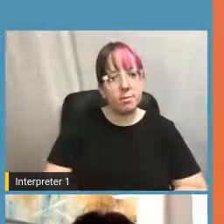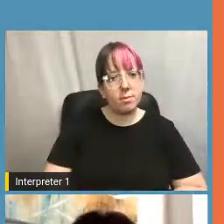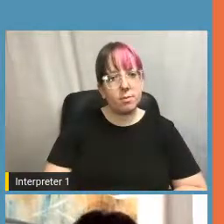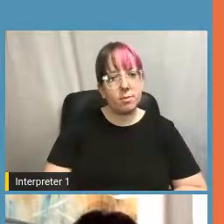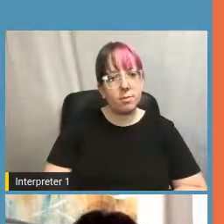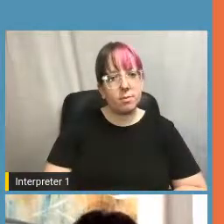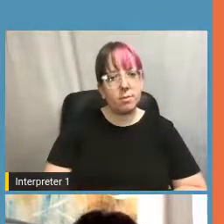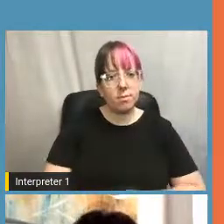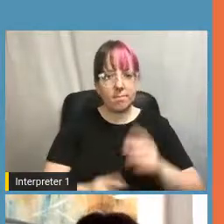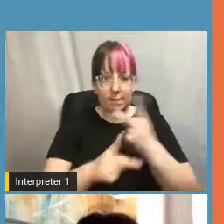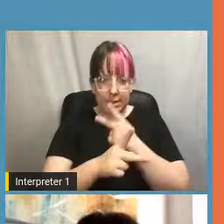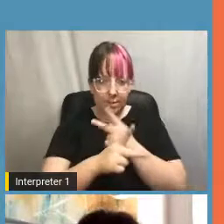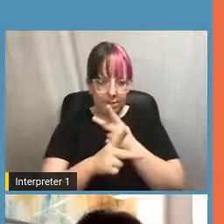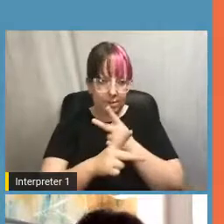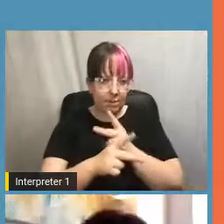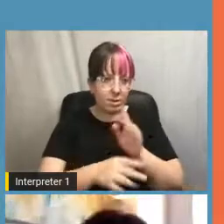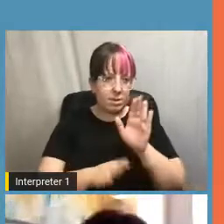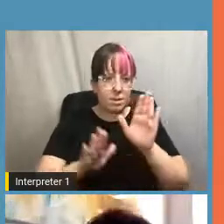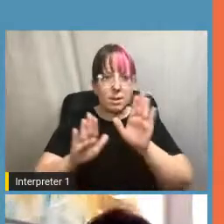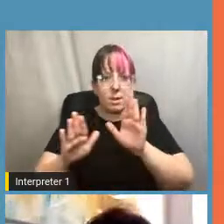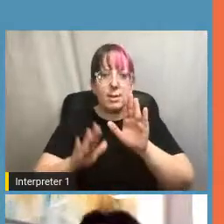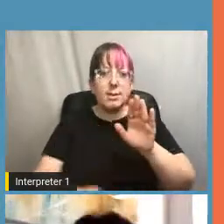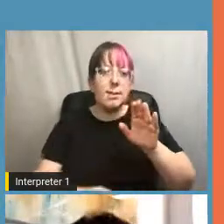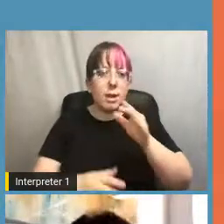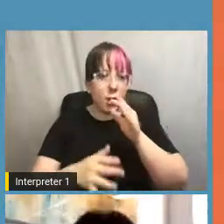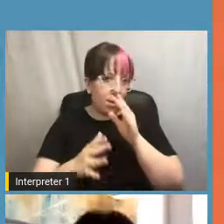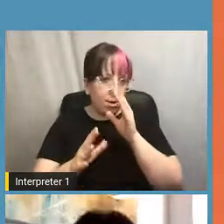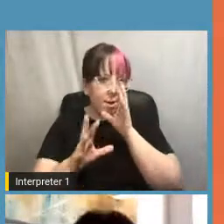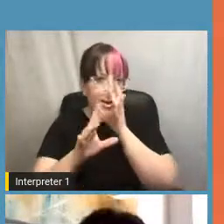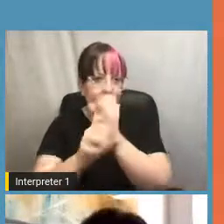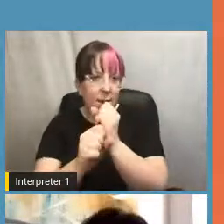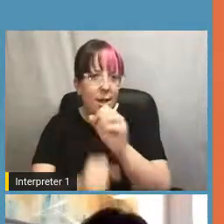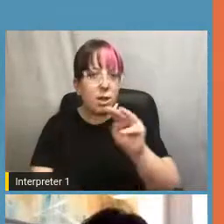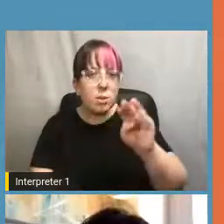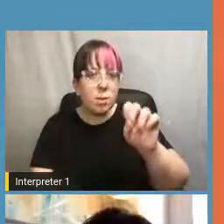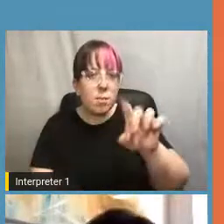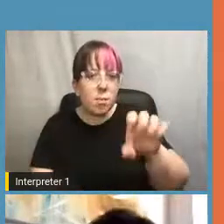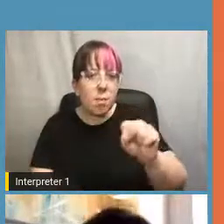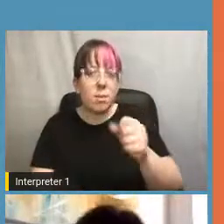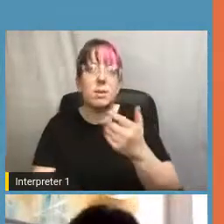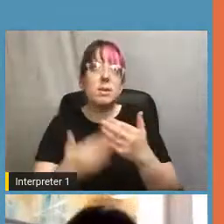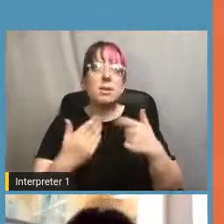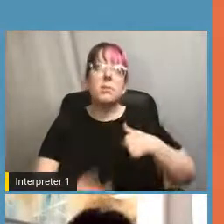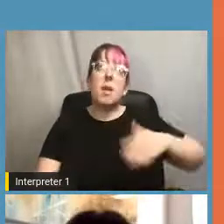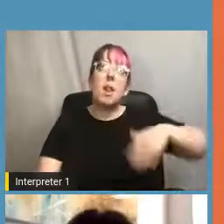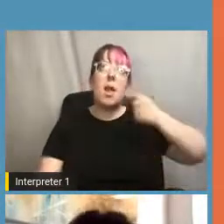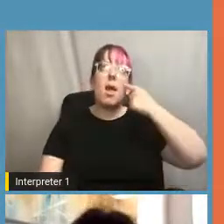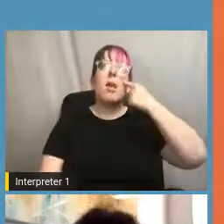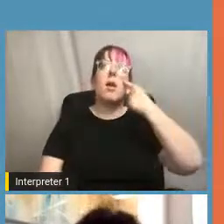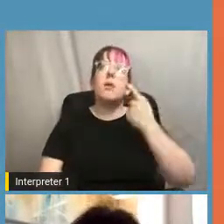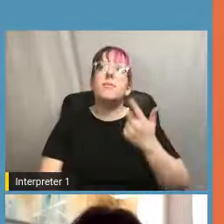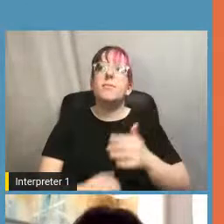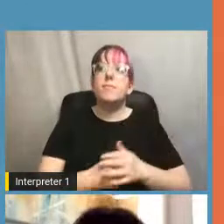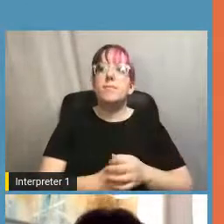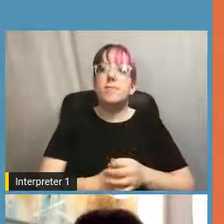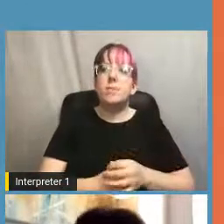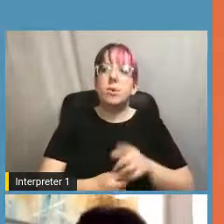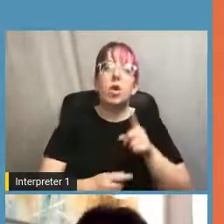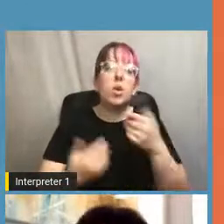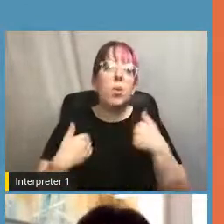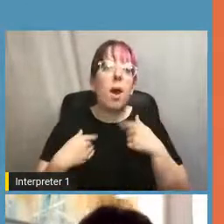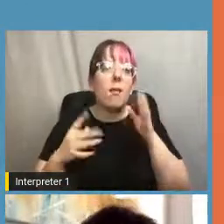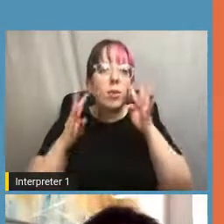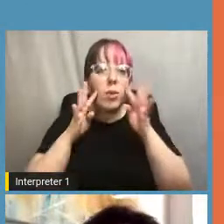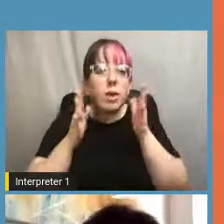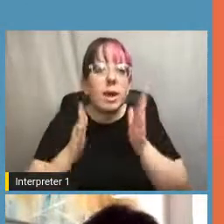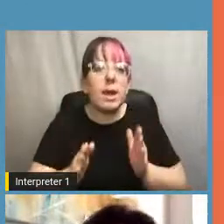other modes of engagement. There's things that I haven't thought of. I'm pretty sure that you have creative people, or you yourself are a very